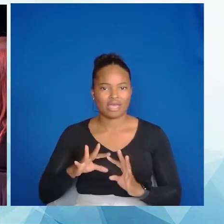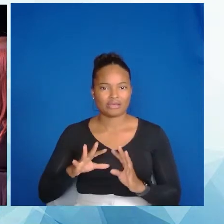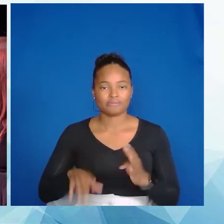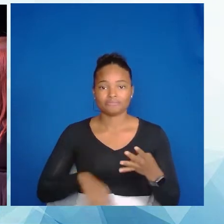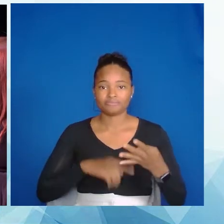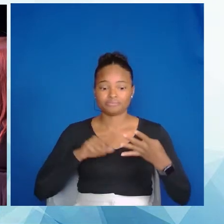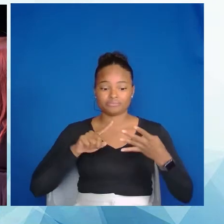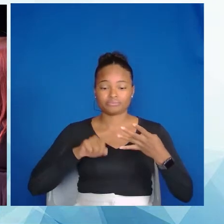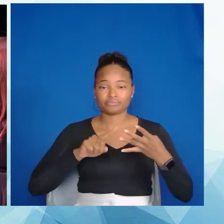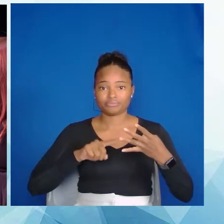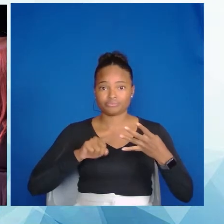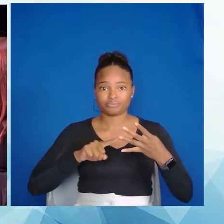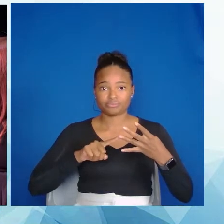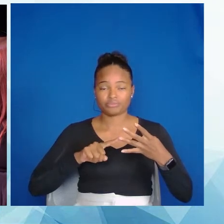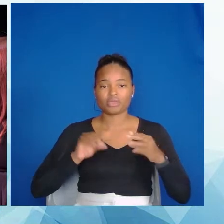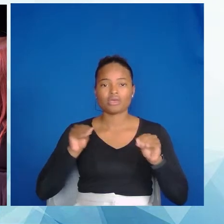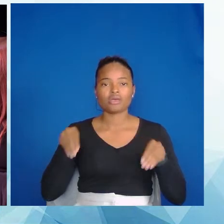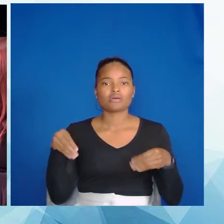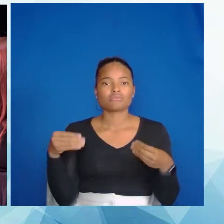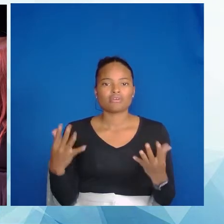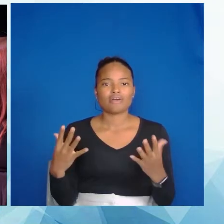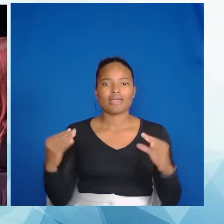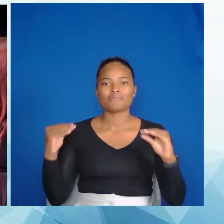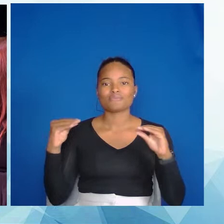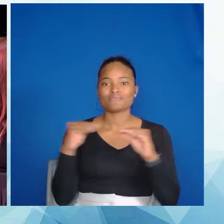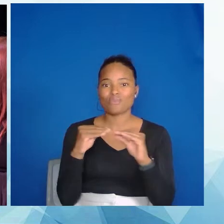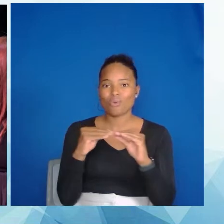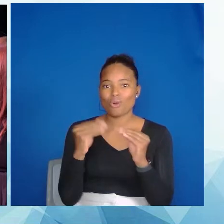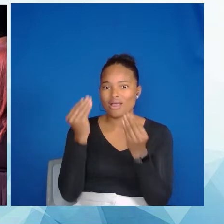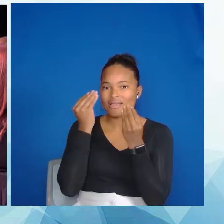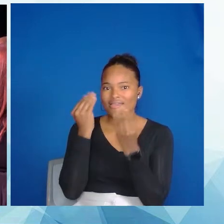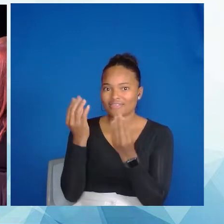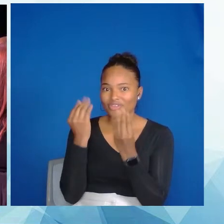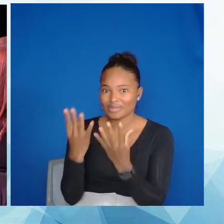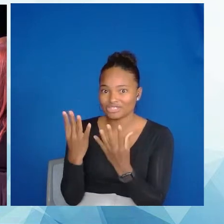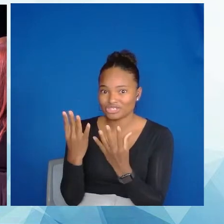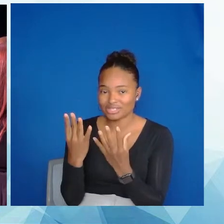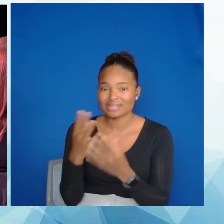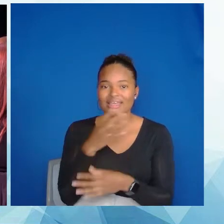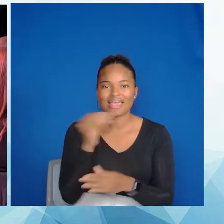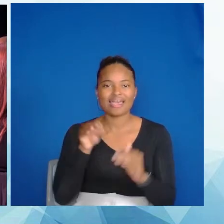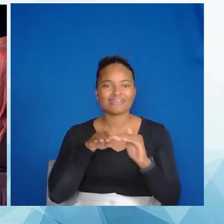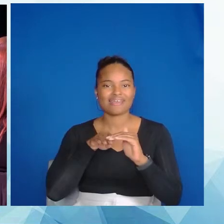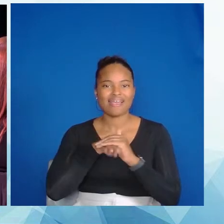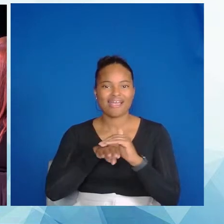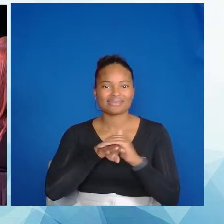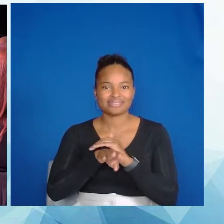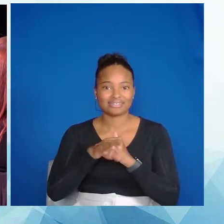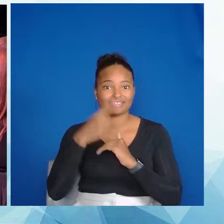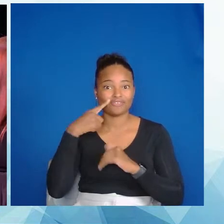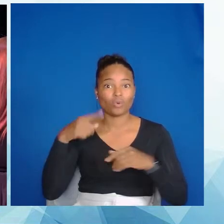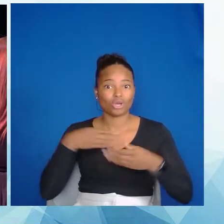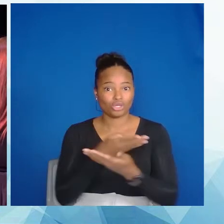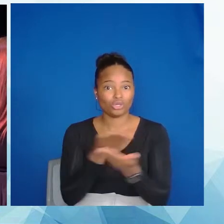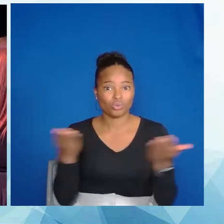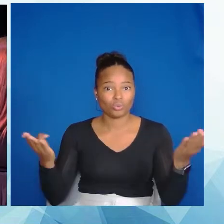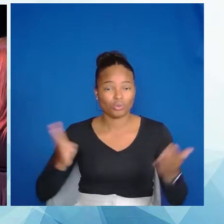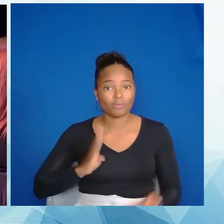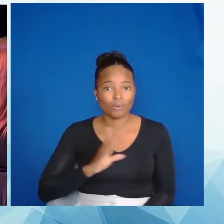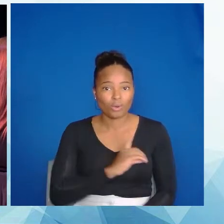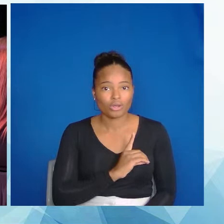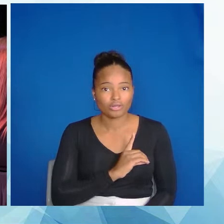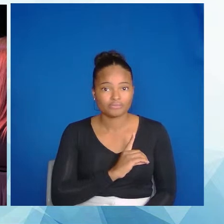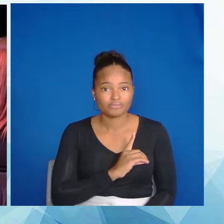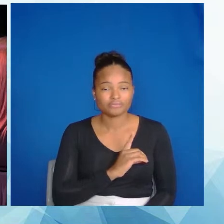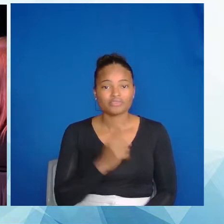third was to provide more information and access to you, the board,